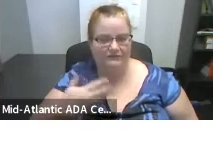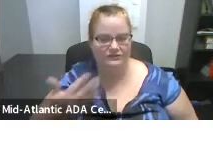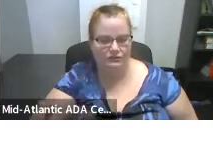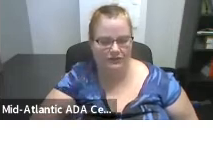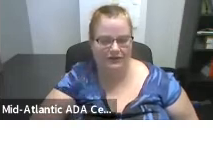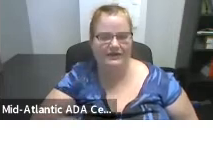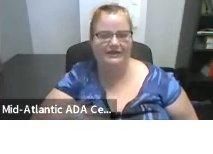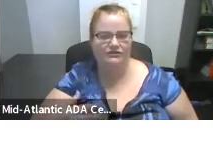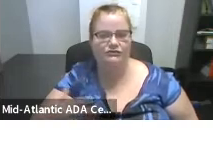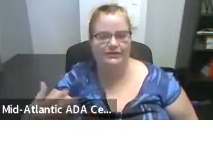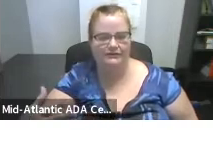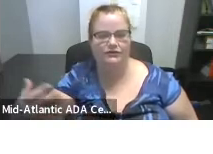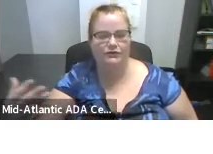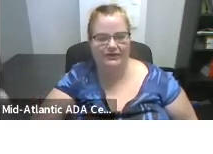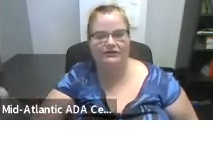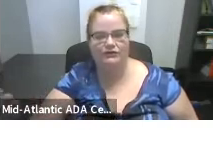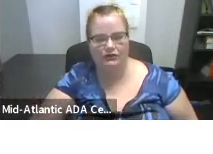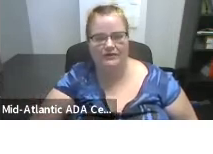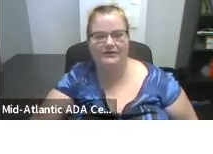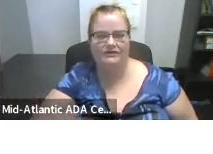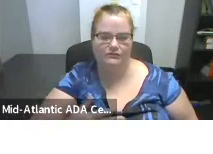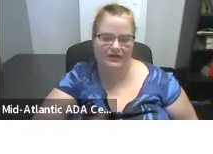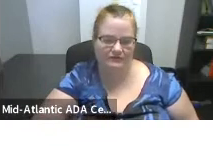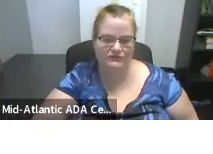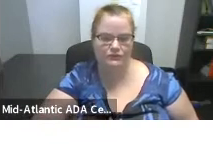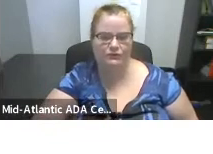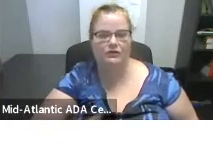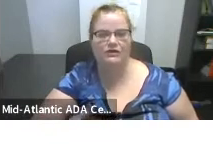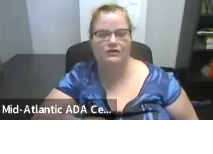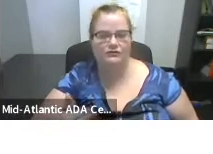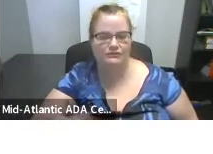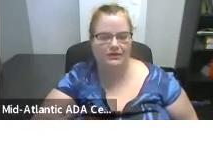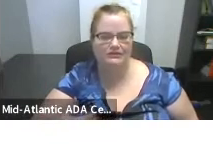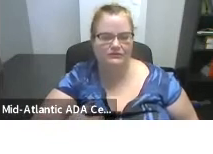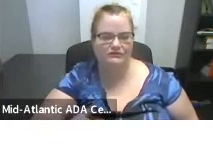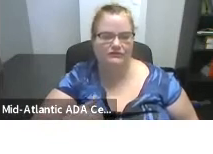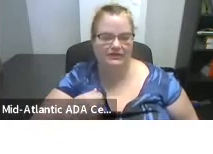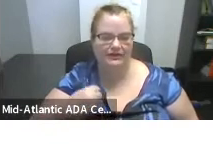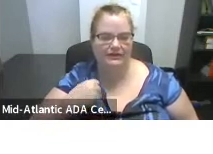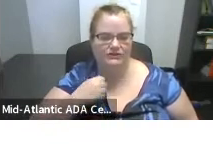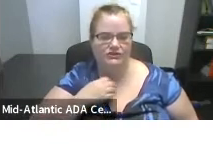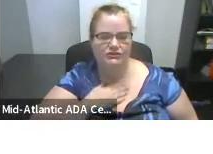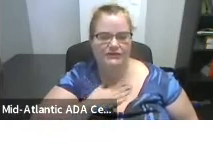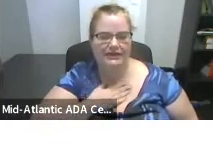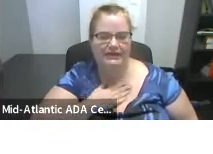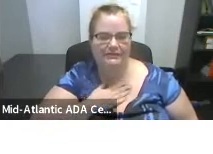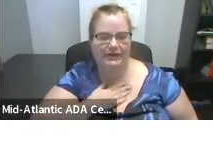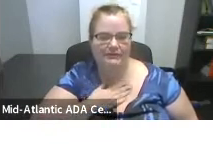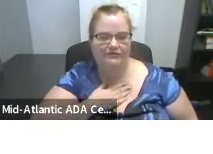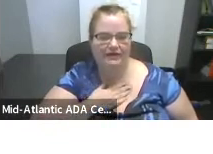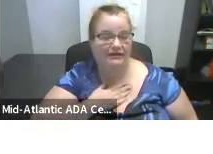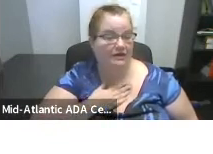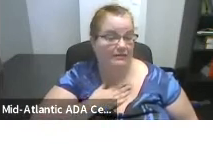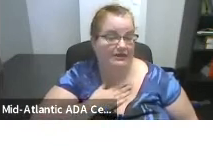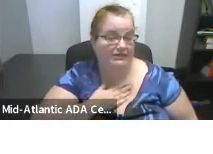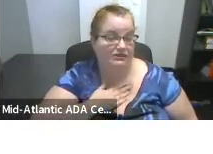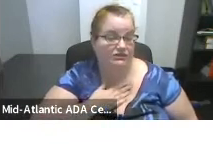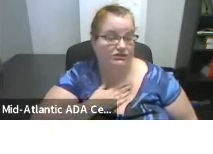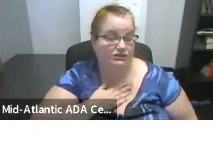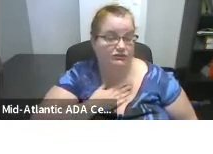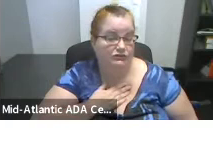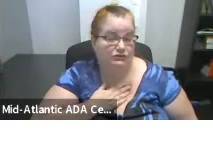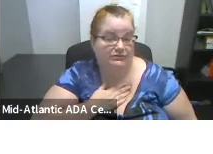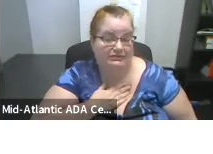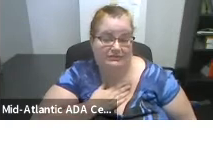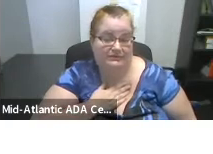run out of a school, an extracurricular club that is run out of a school, responsible for adhering to ADA by providing